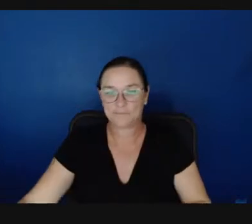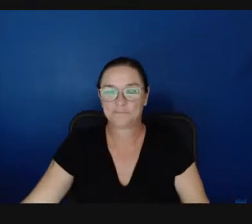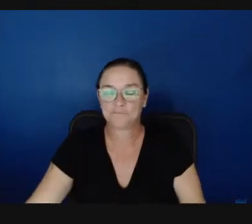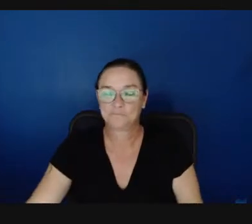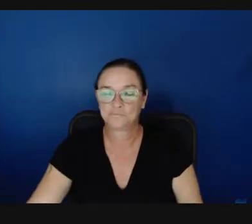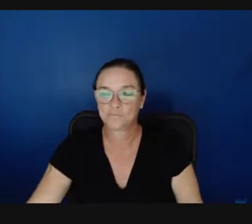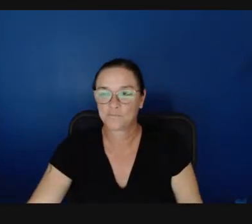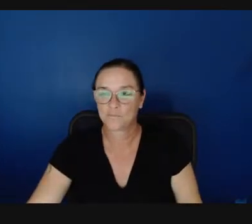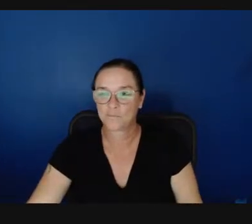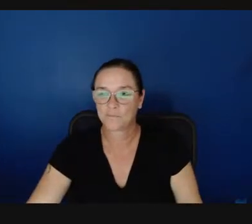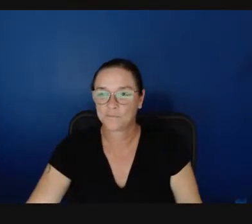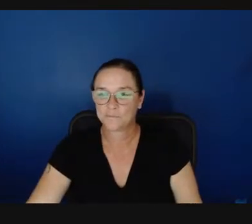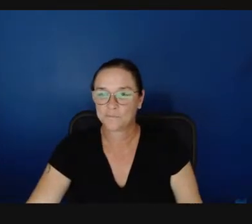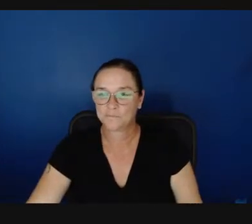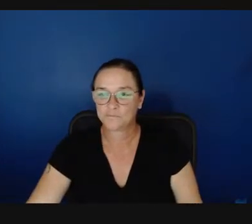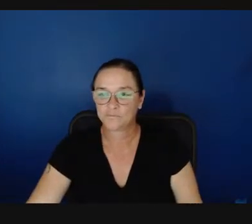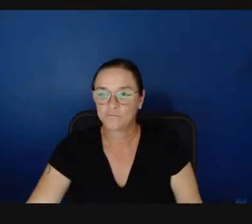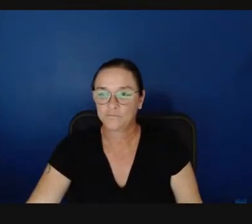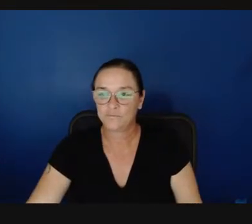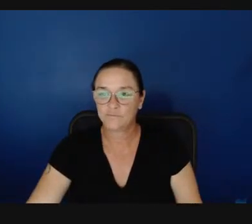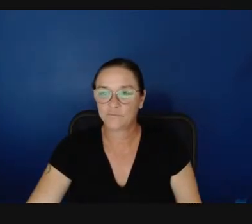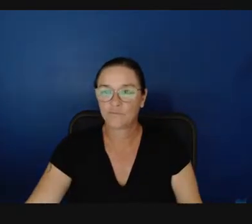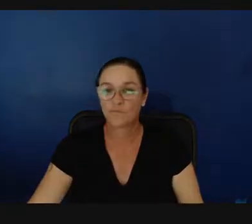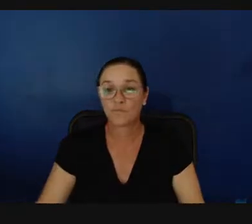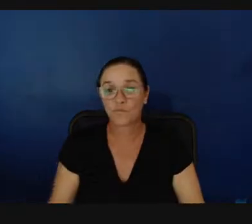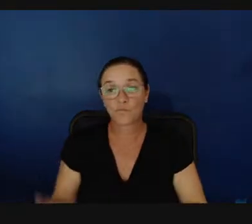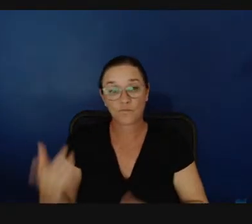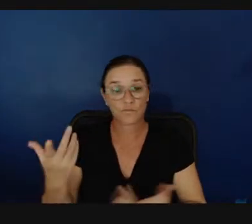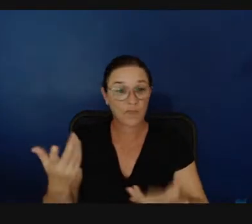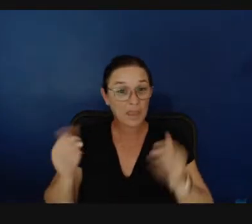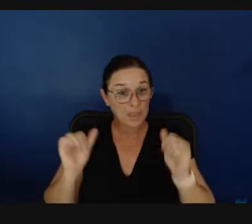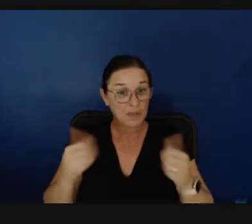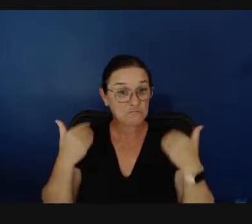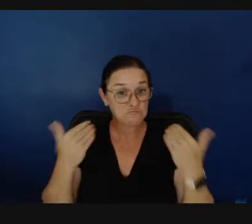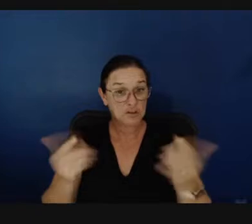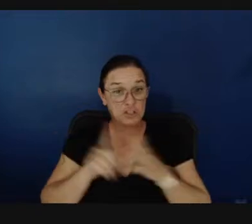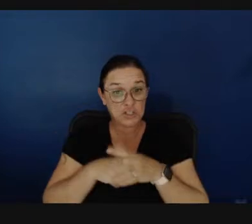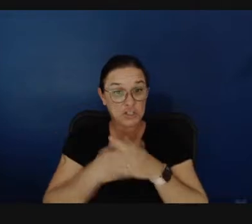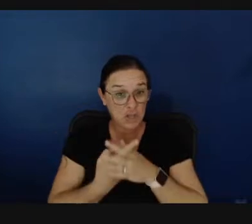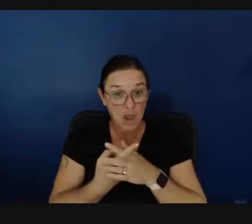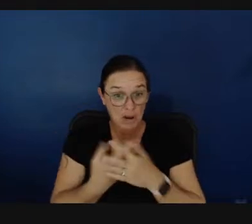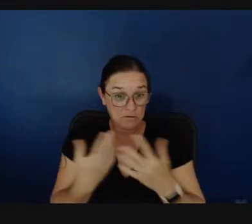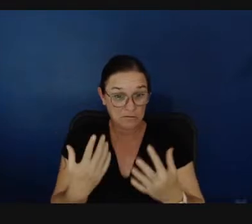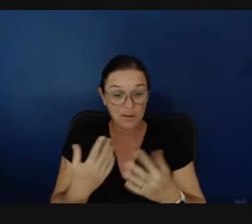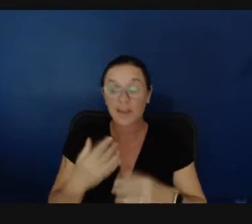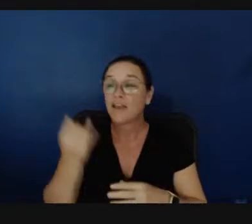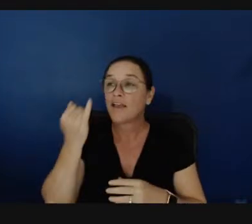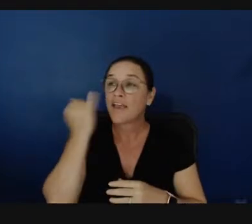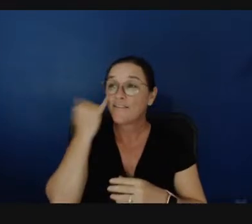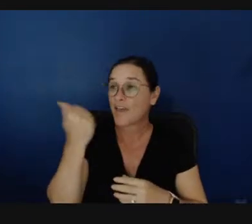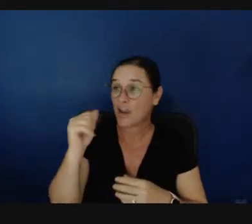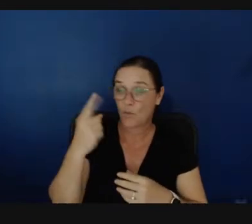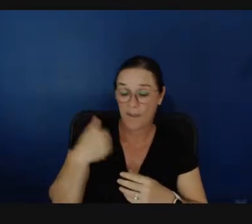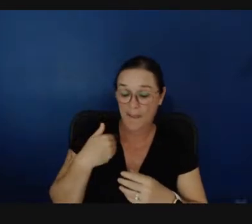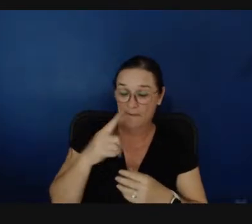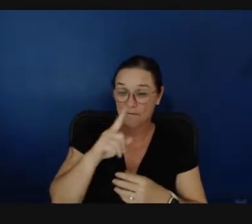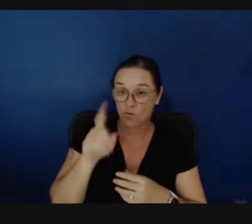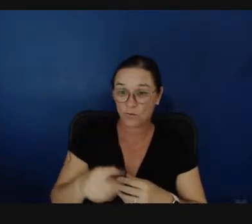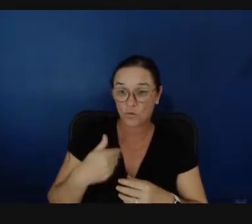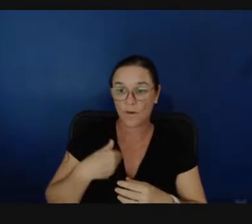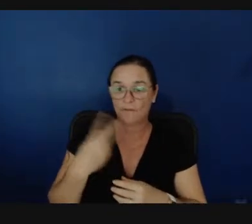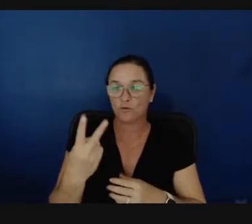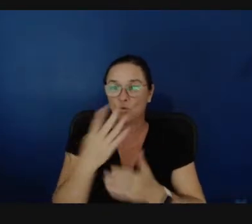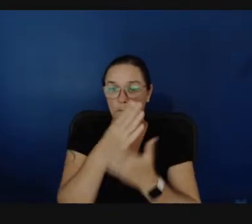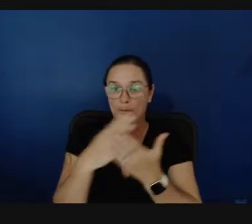yeah, all that said, we can get into it. What do you think? Yeah, if anybody got any questions, we're going to be doing 2 parts today